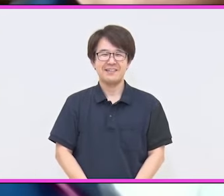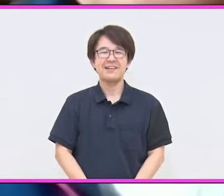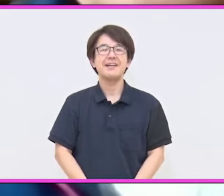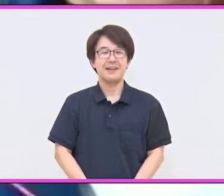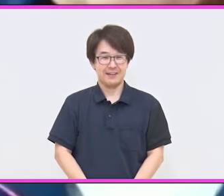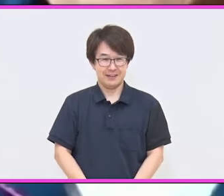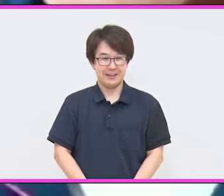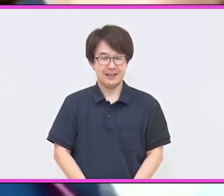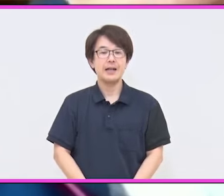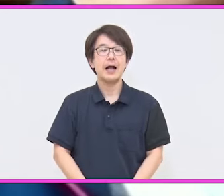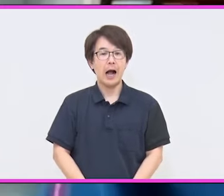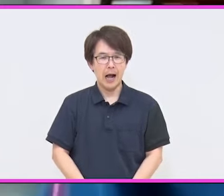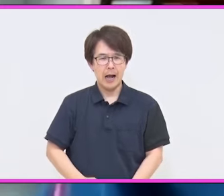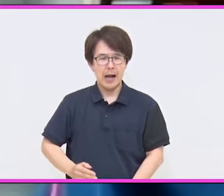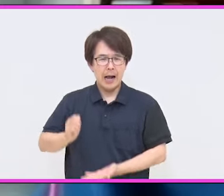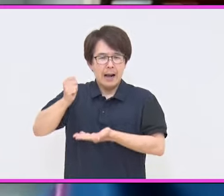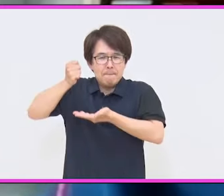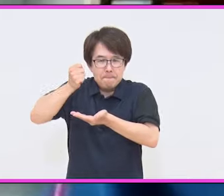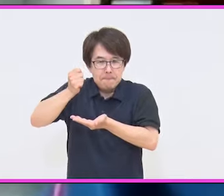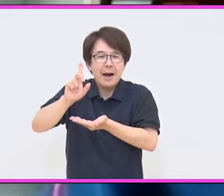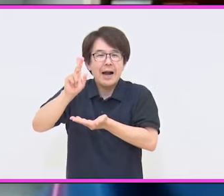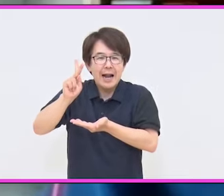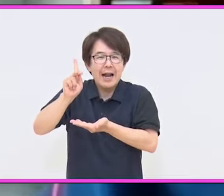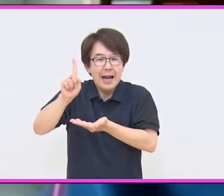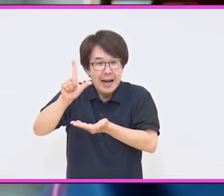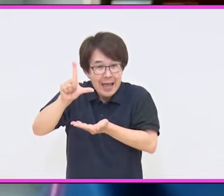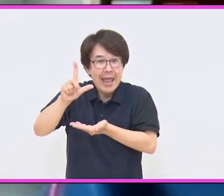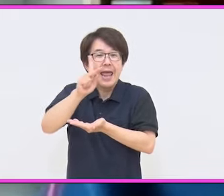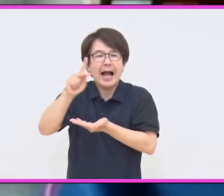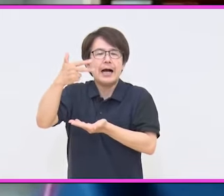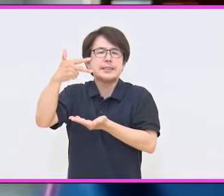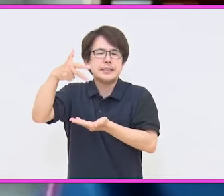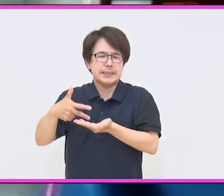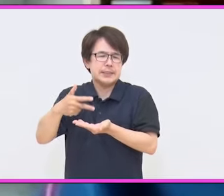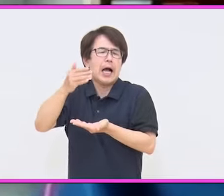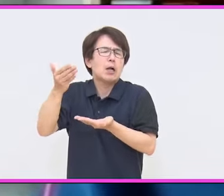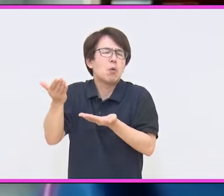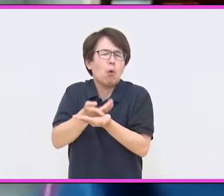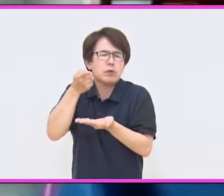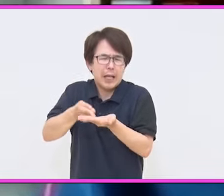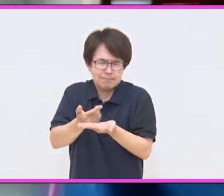I think it's true to say that it left a legacy.